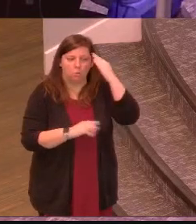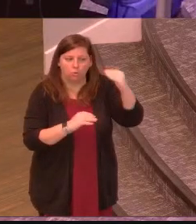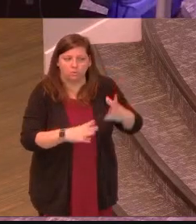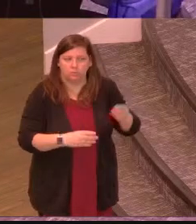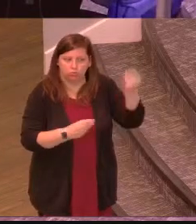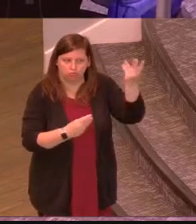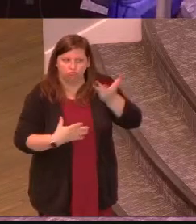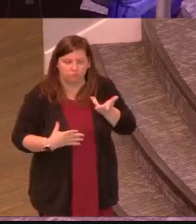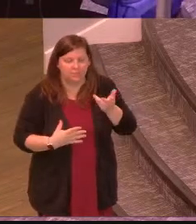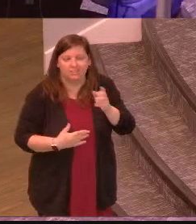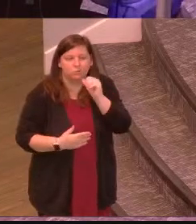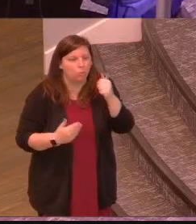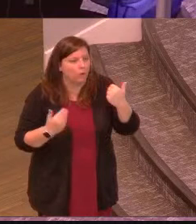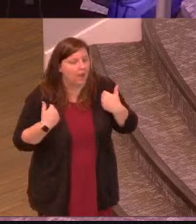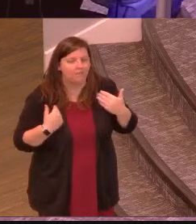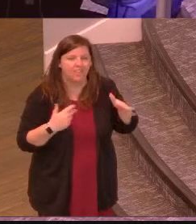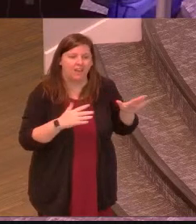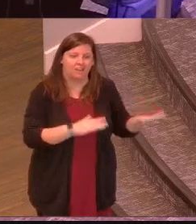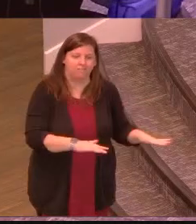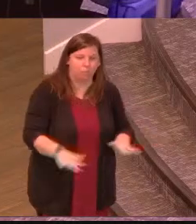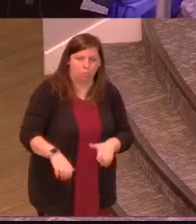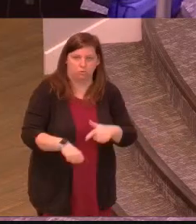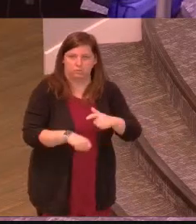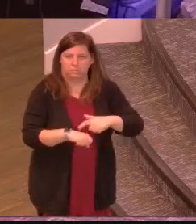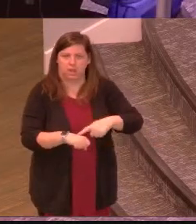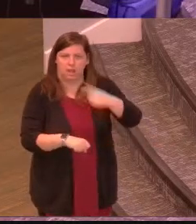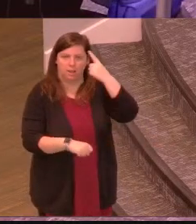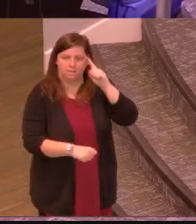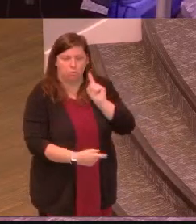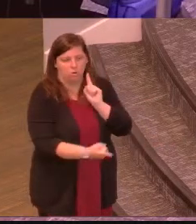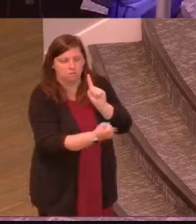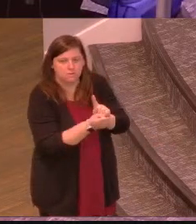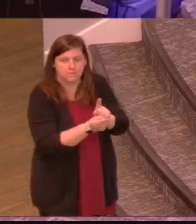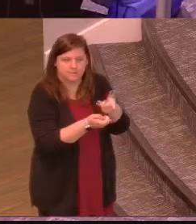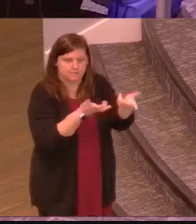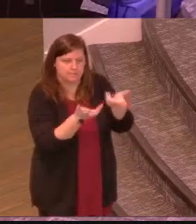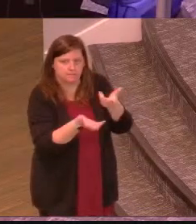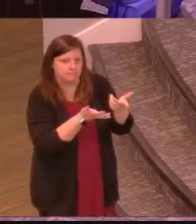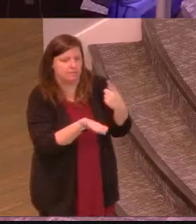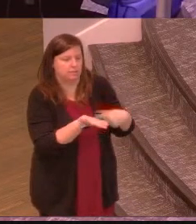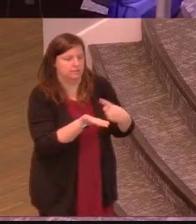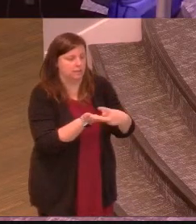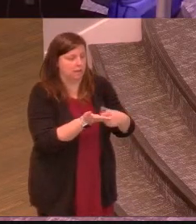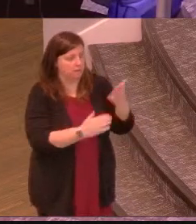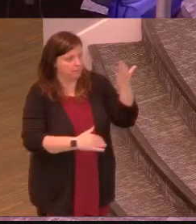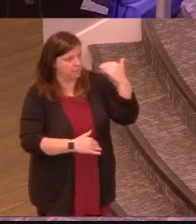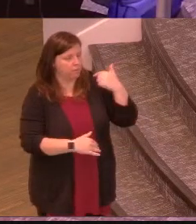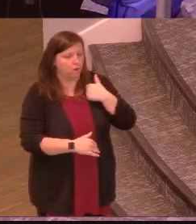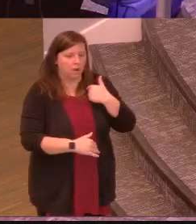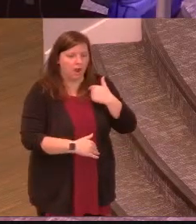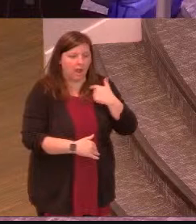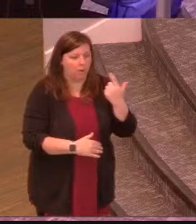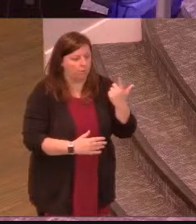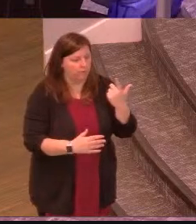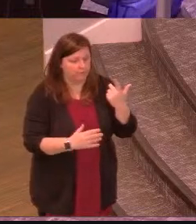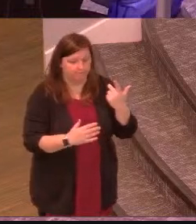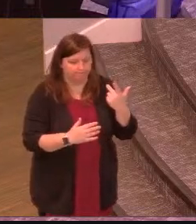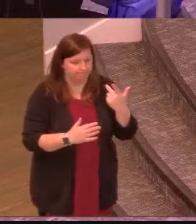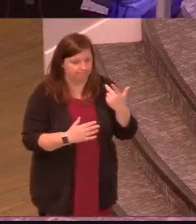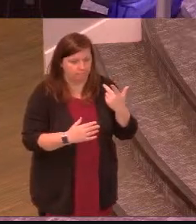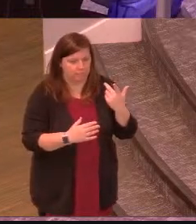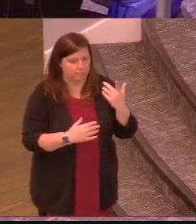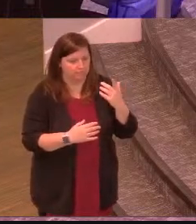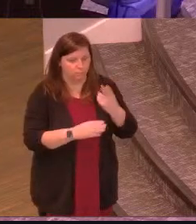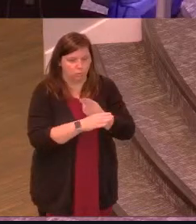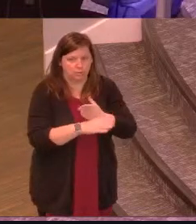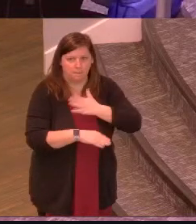to, I used to spend my time lining up speakers to speak to my citizenship classes,